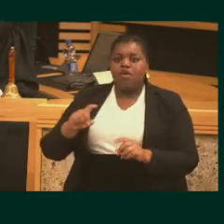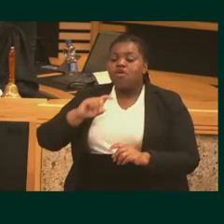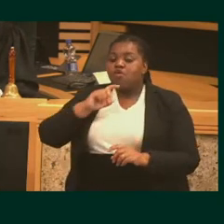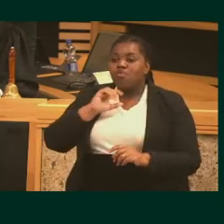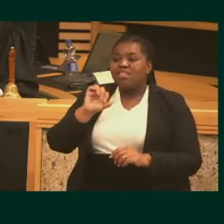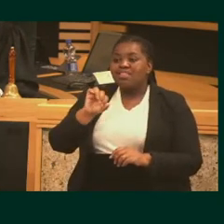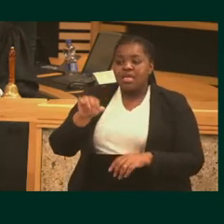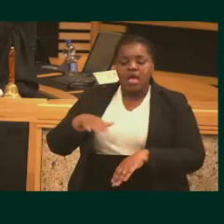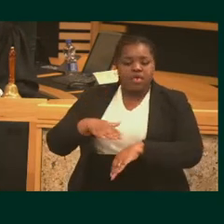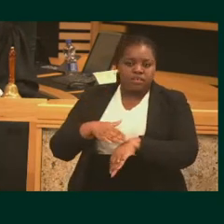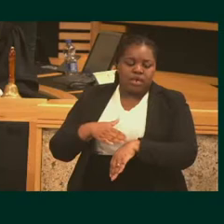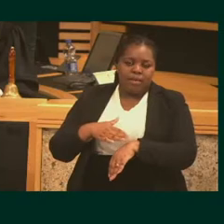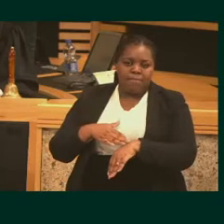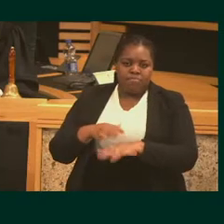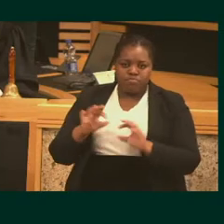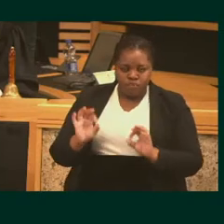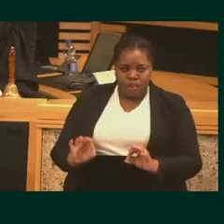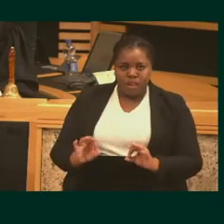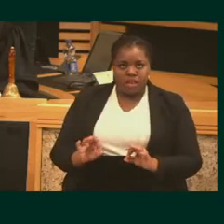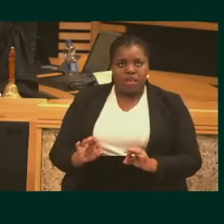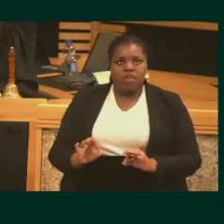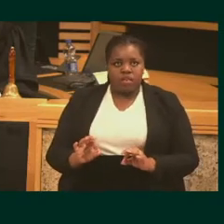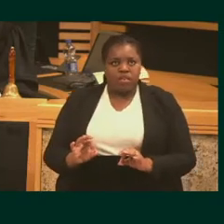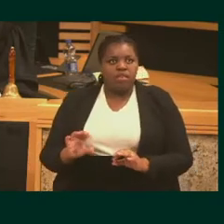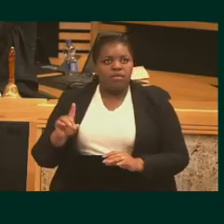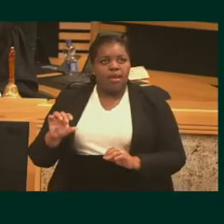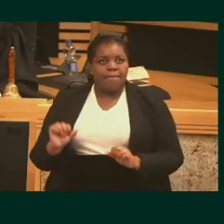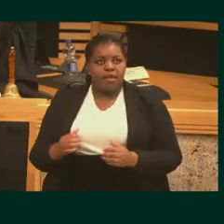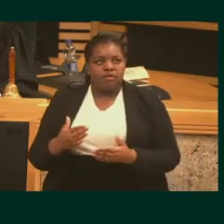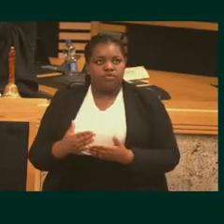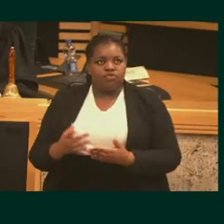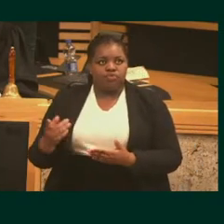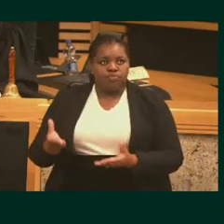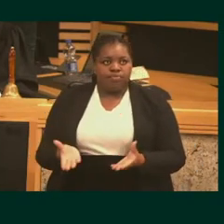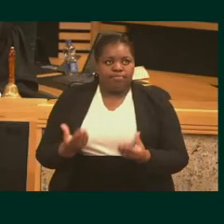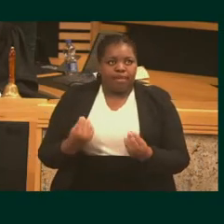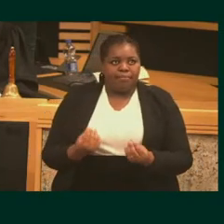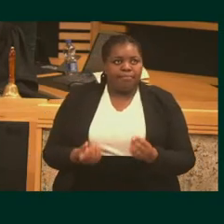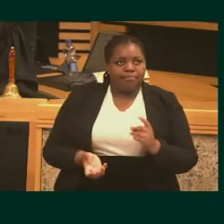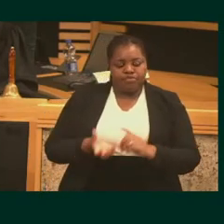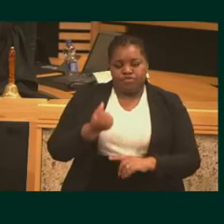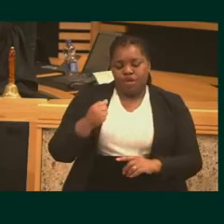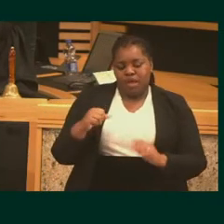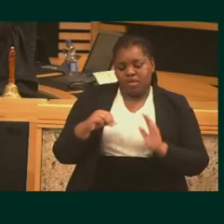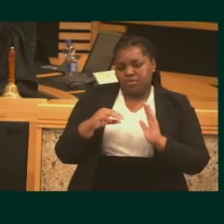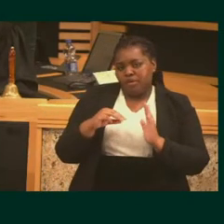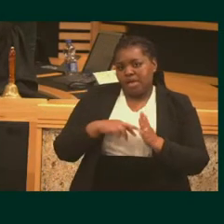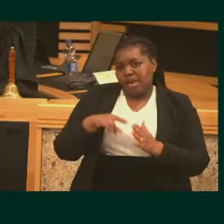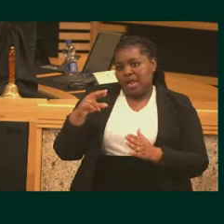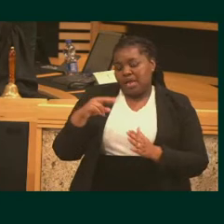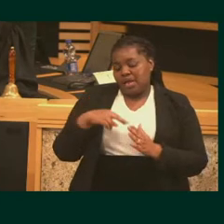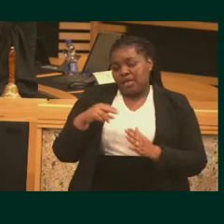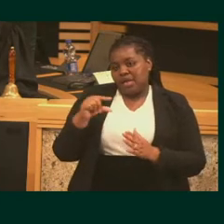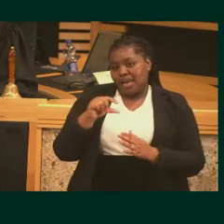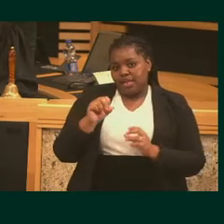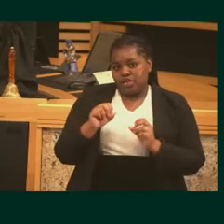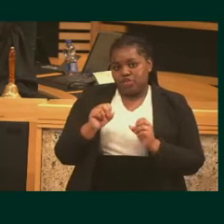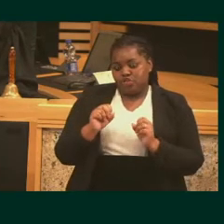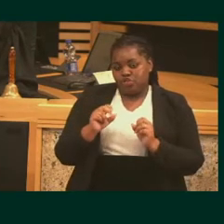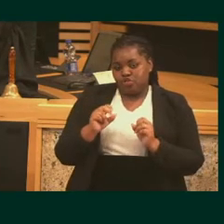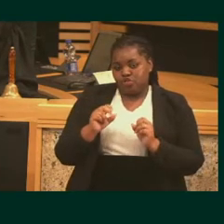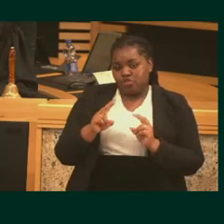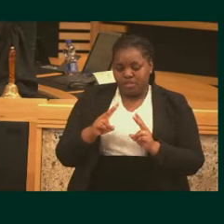their time productively in order to obtain sustainable metric results outcomes throughout